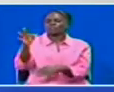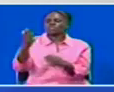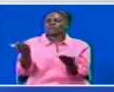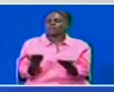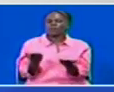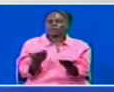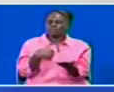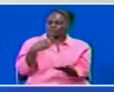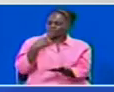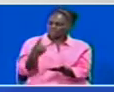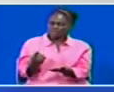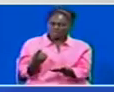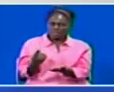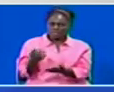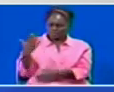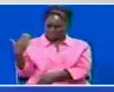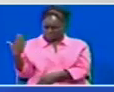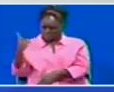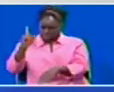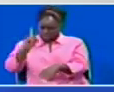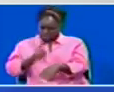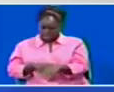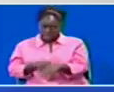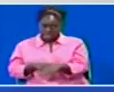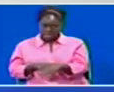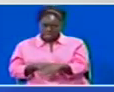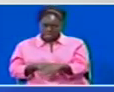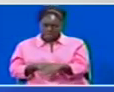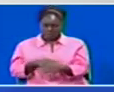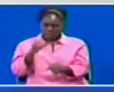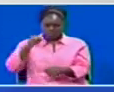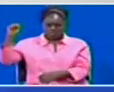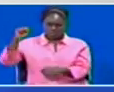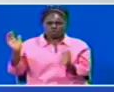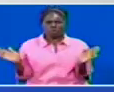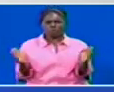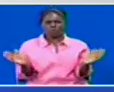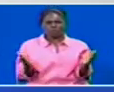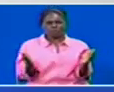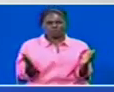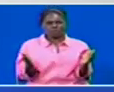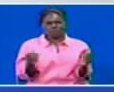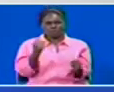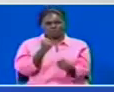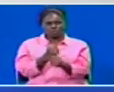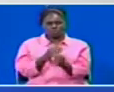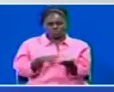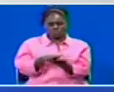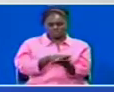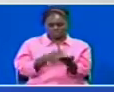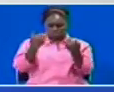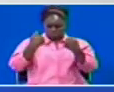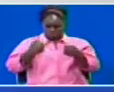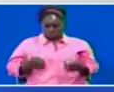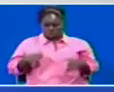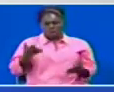see, what I was saying in that paper was that when you are doing political mobilization, you can either do it based on identity